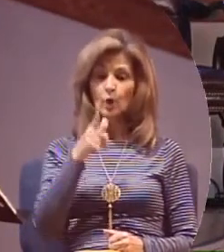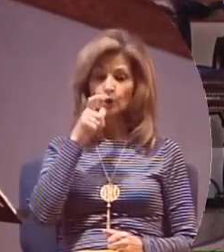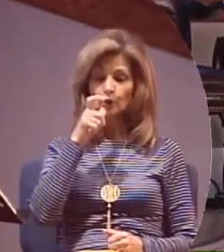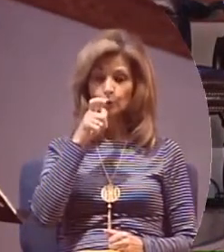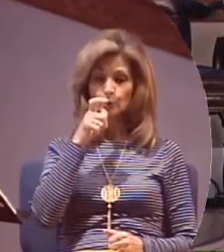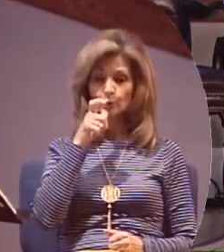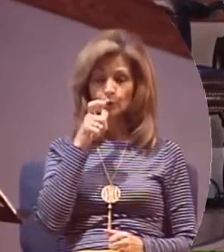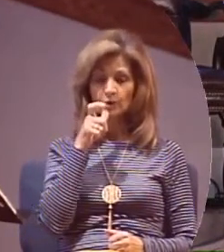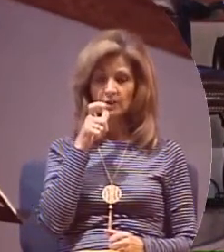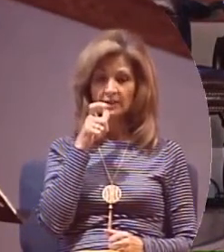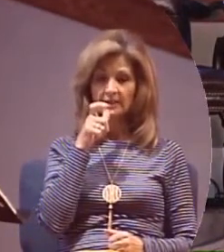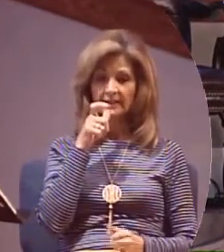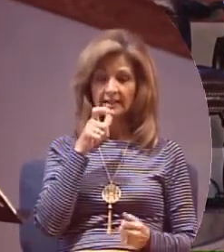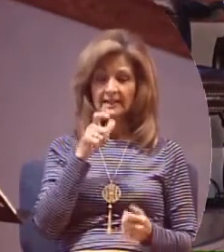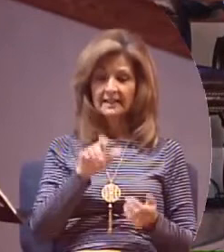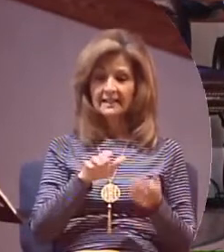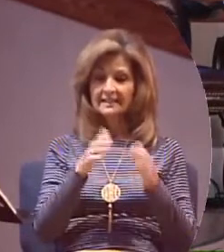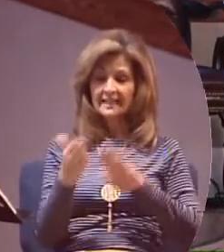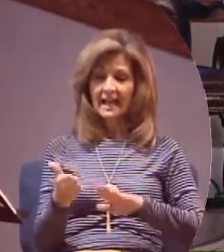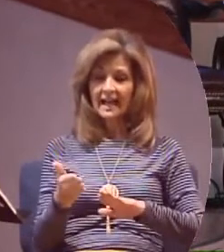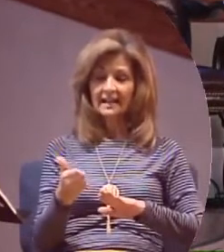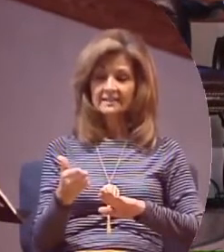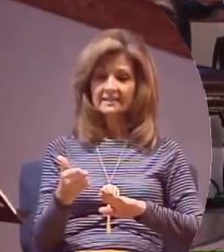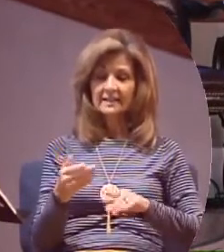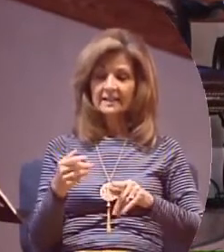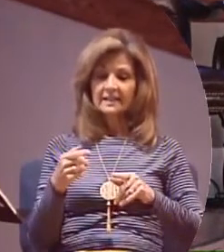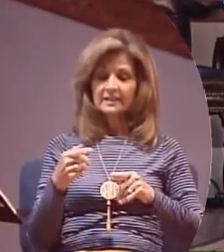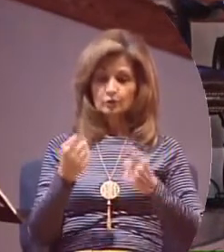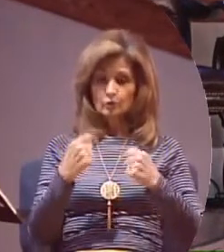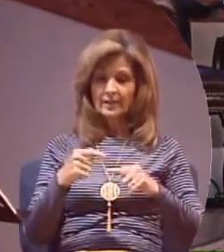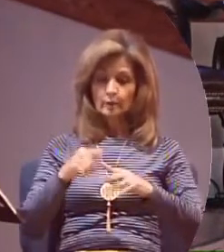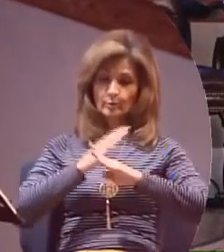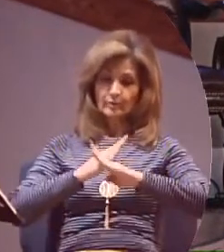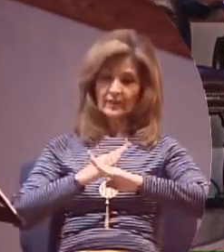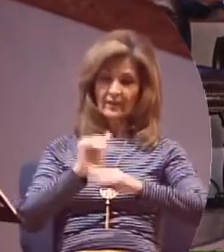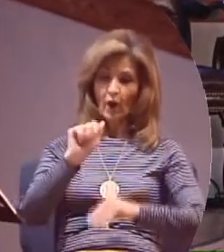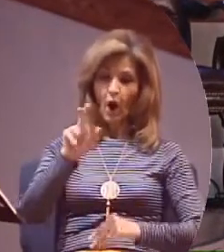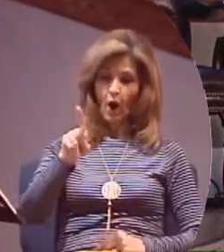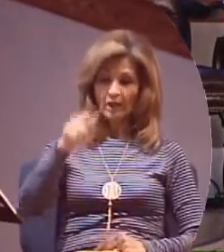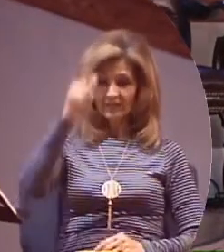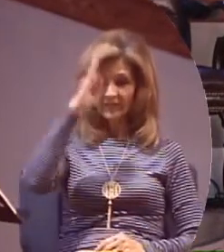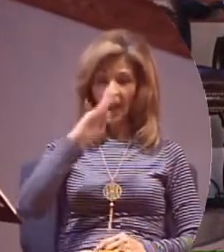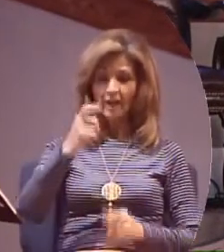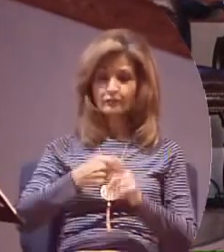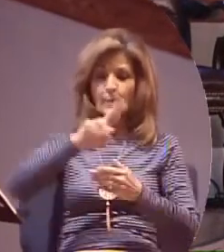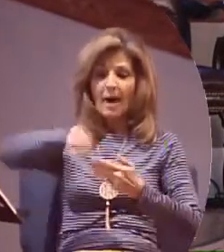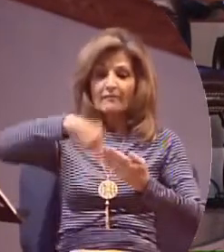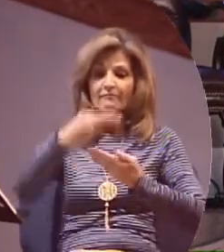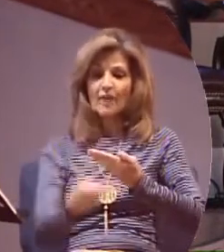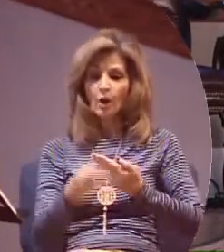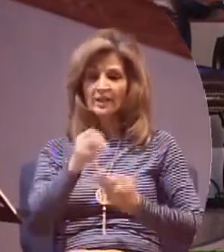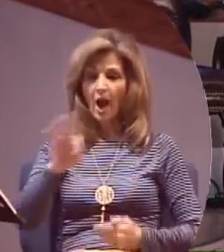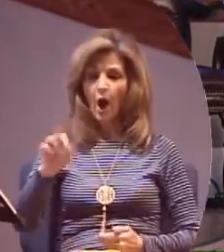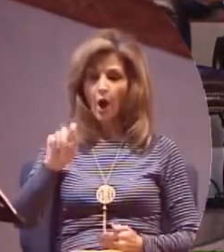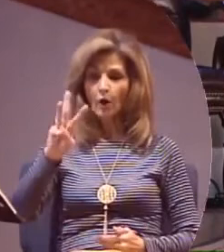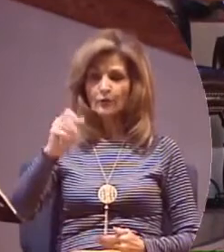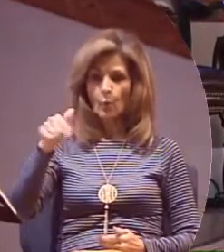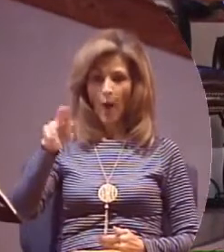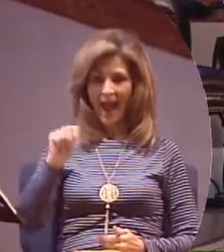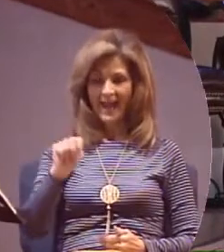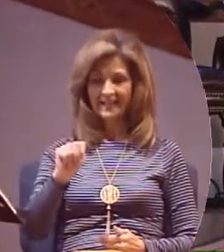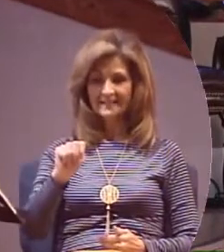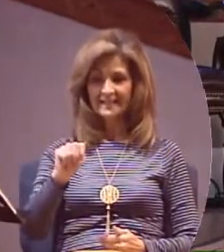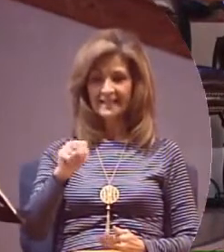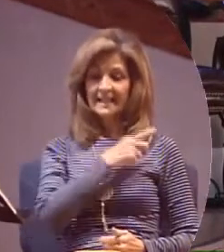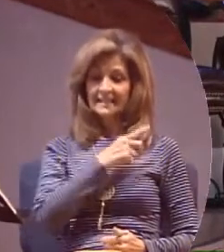life when he tried to keep the ark of God from falling off the wagon. Remember the story? David is bringing back the ark of God into the